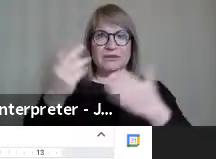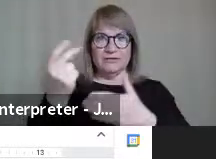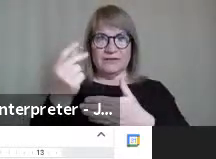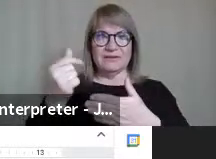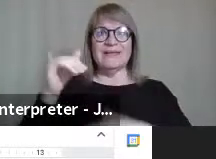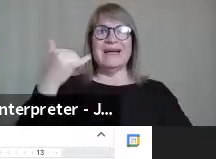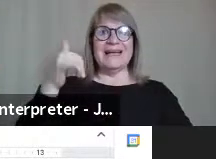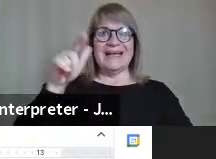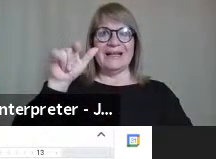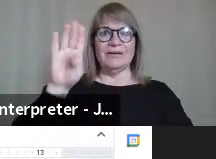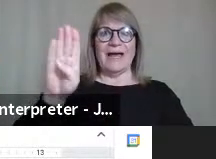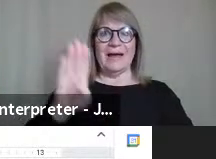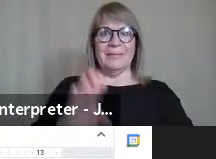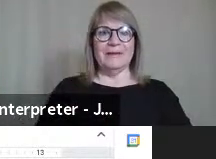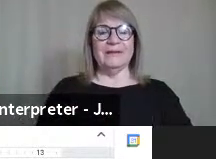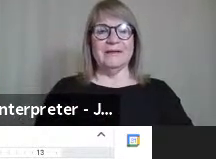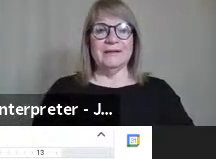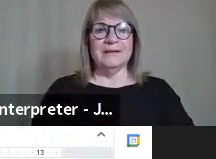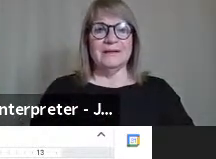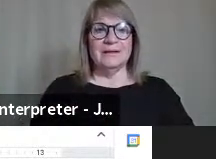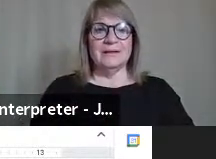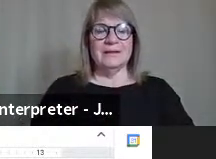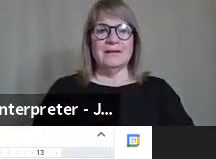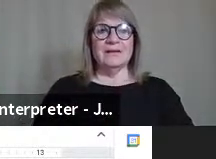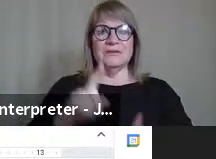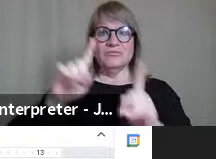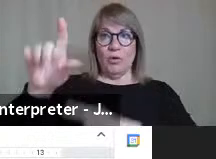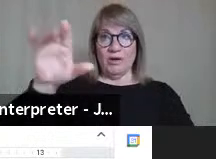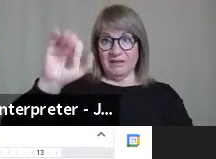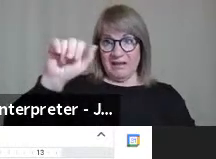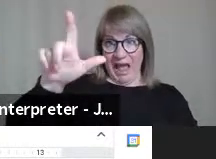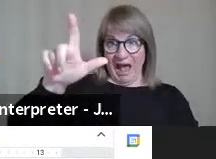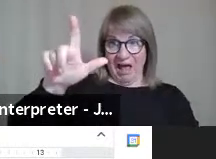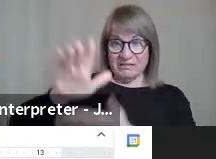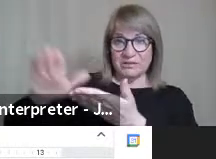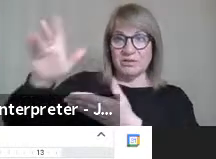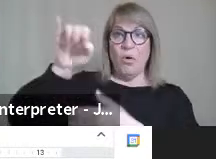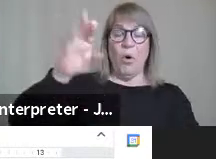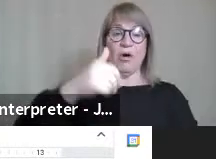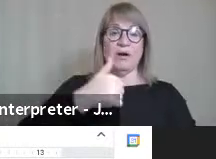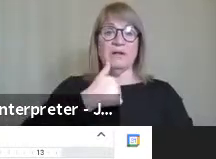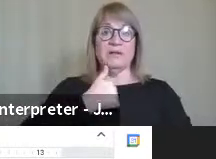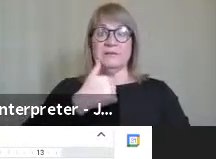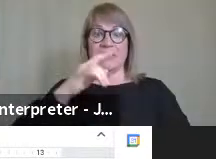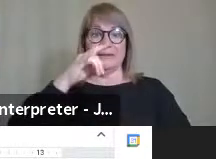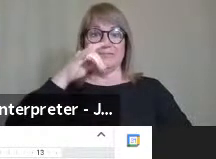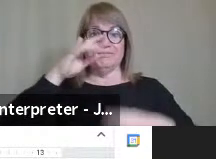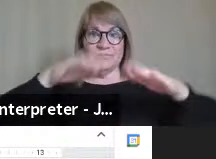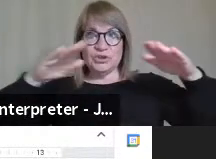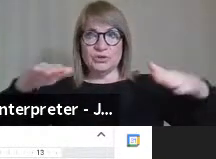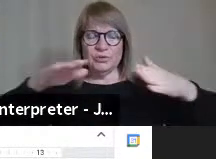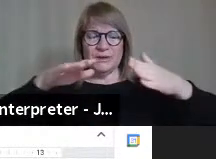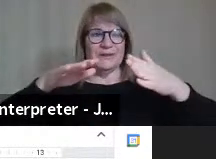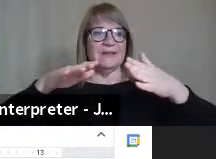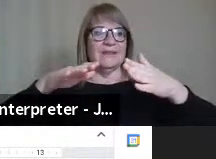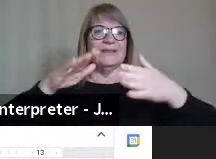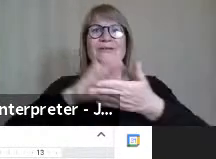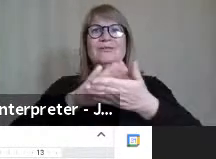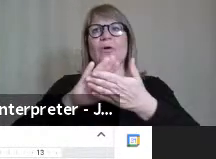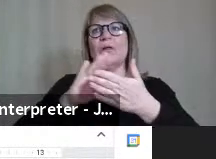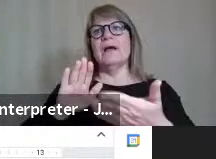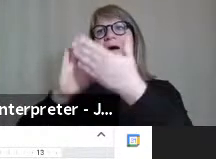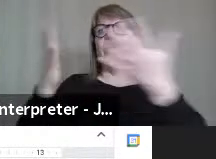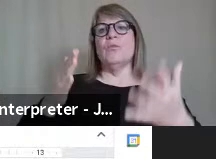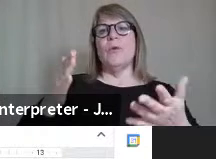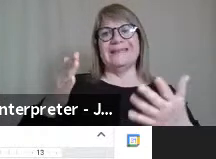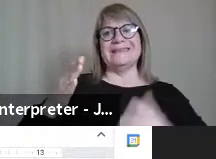retriever you know even going to cal or when i go to my kids school i'm automatically met with stairs i can feel people